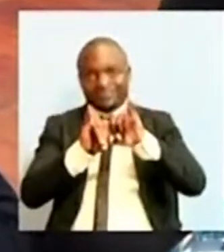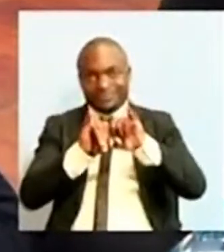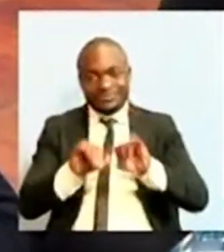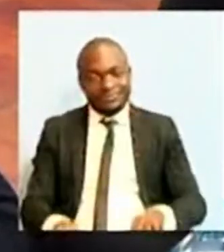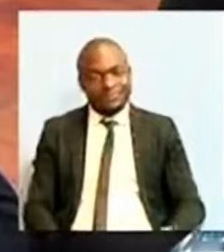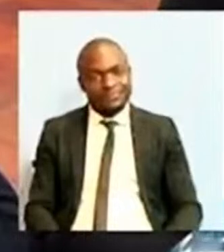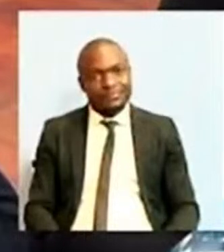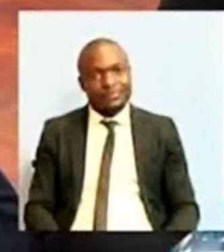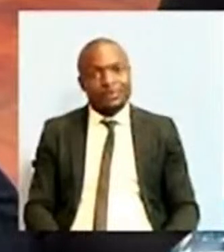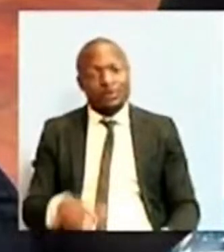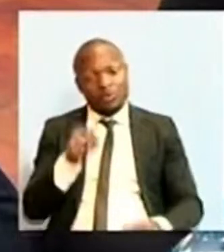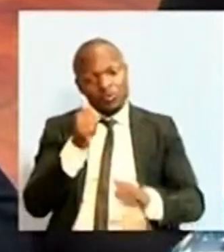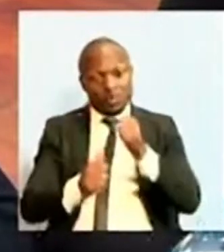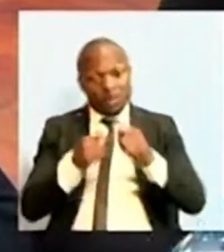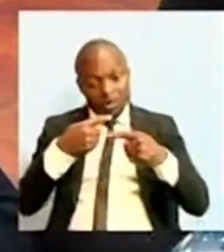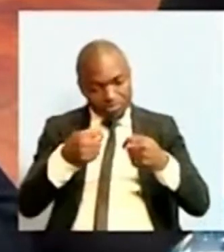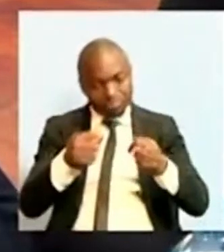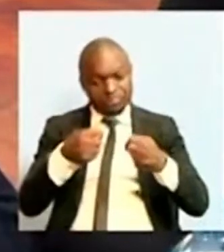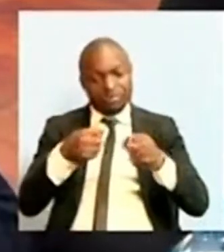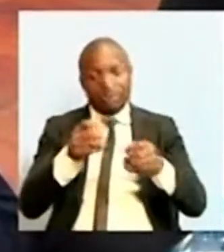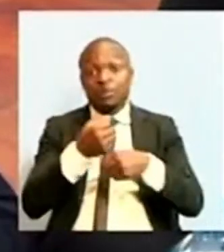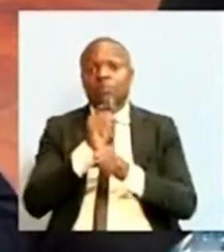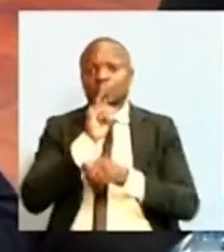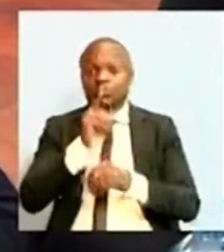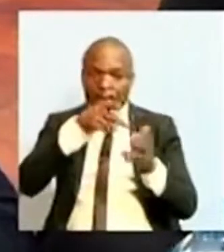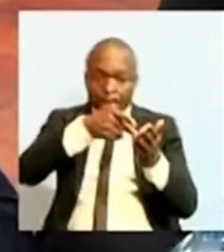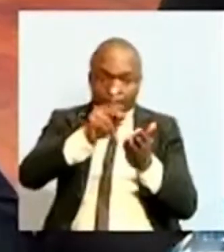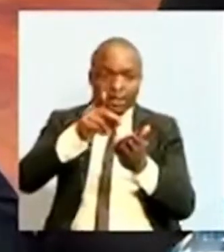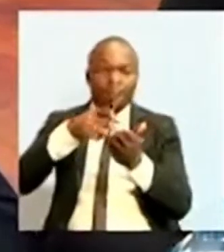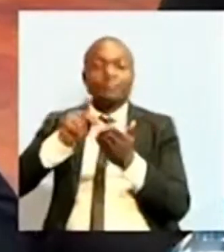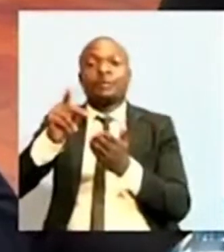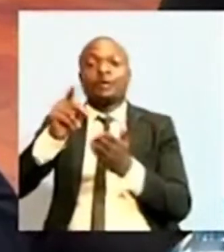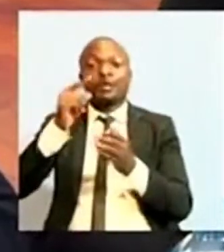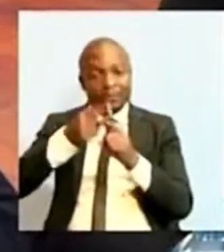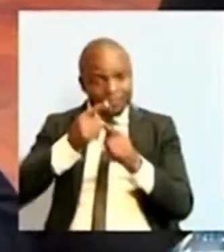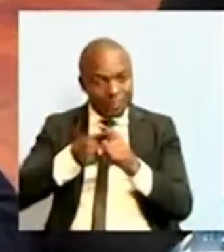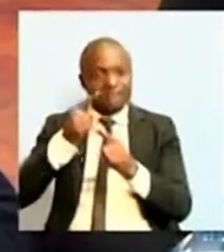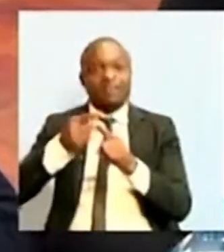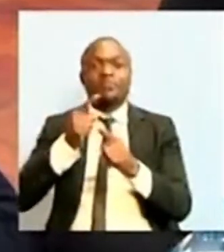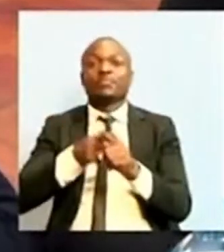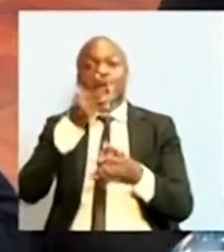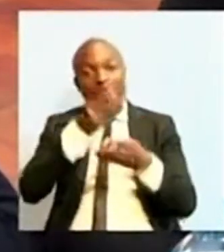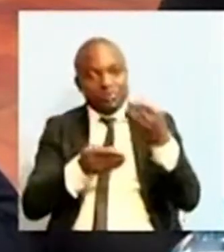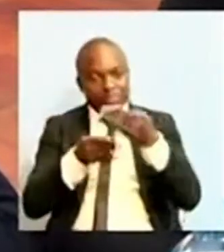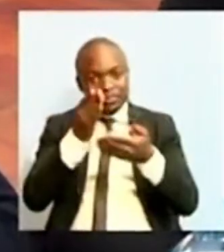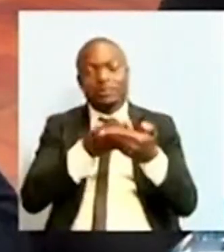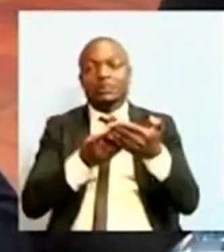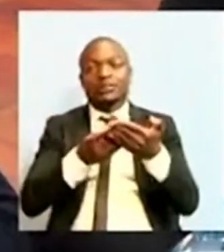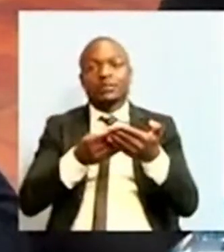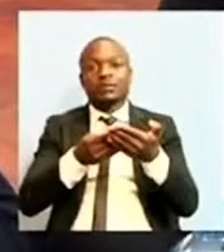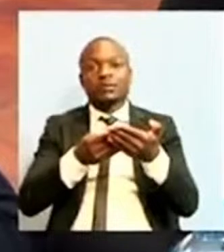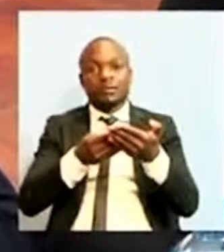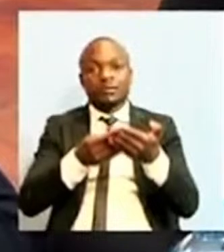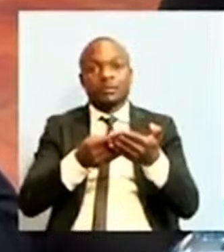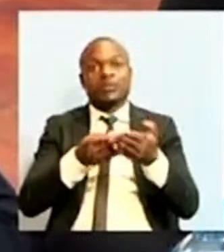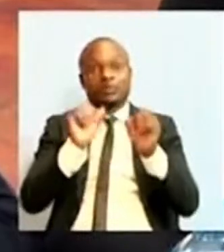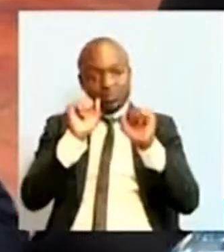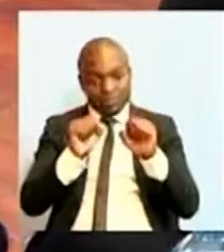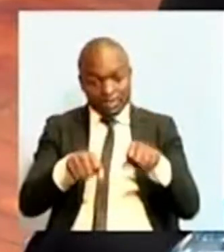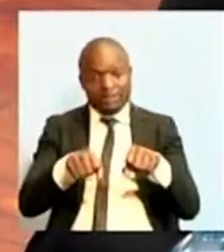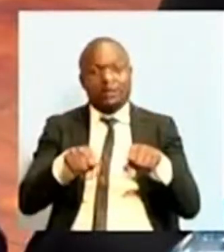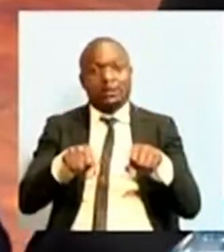actually we have tried to make sure that we pay the current and deal with the arrears so that we